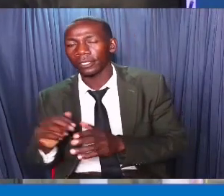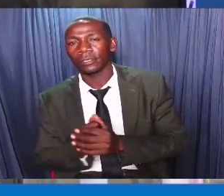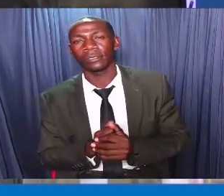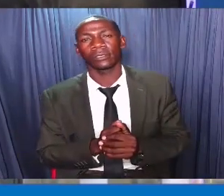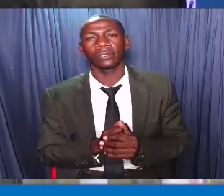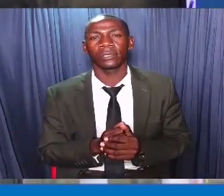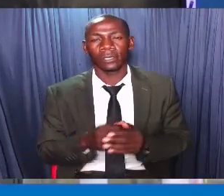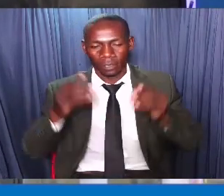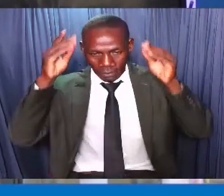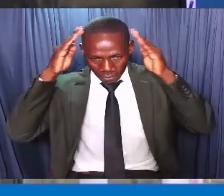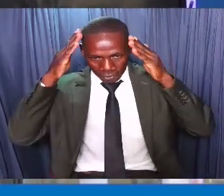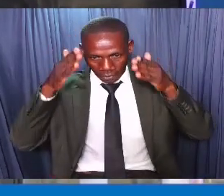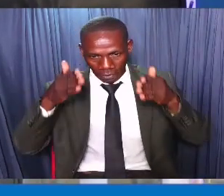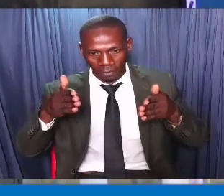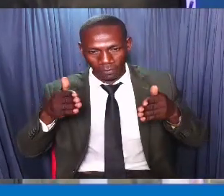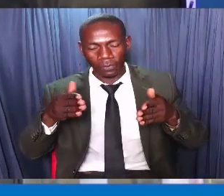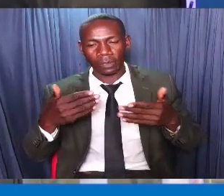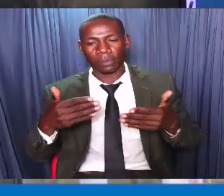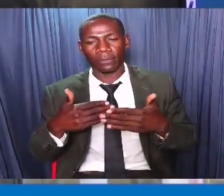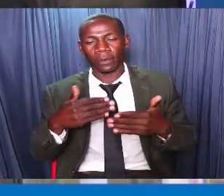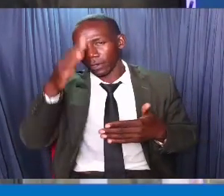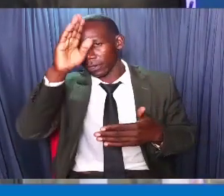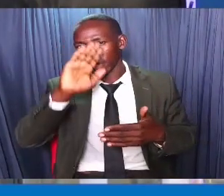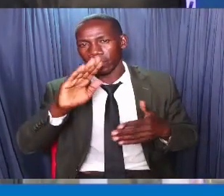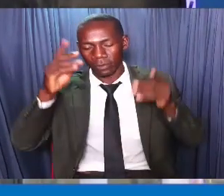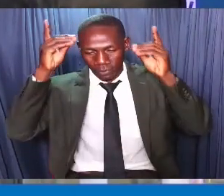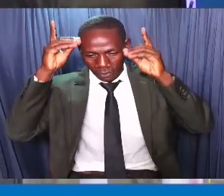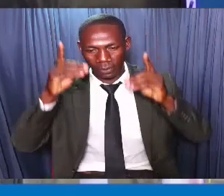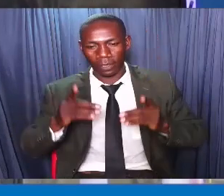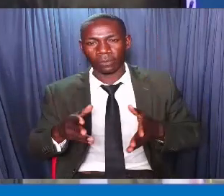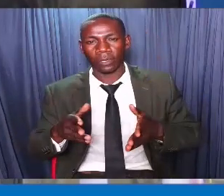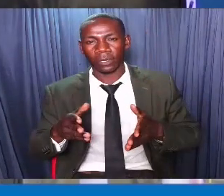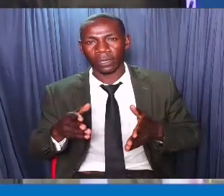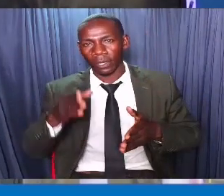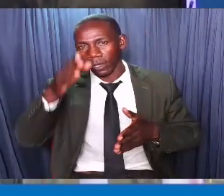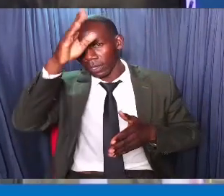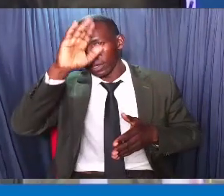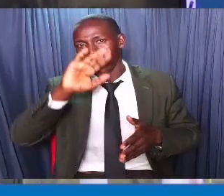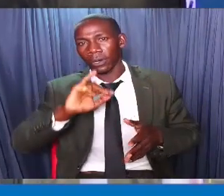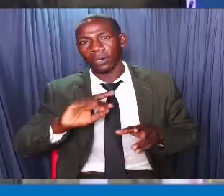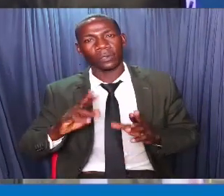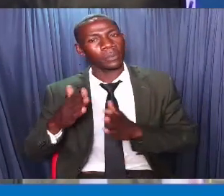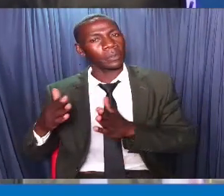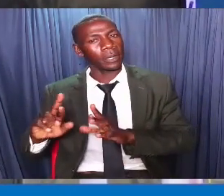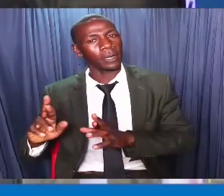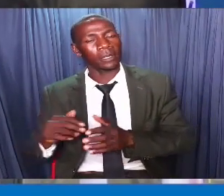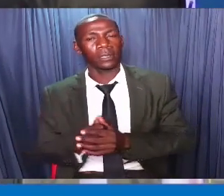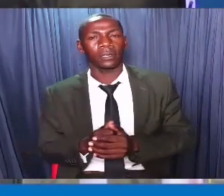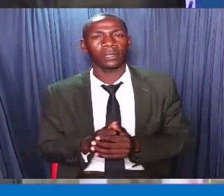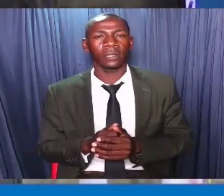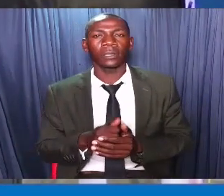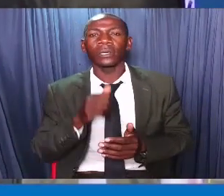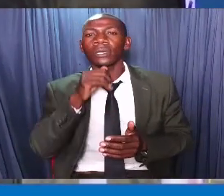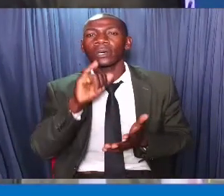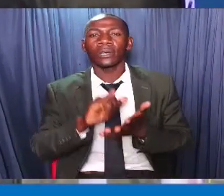yourself. Kusudia kitu mbele za Mungu. Determine something before Unapo God. Kusudia. Whenever you determine. Mungu naye ametayarisha tayari. God already has prepared. Hata si kwamba